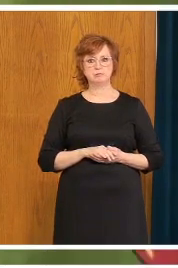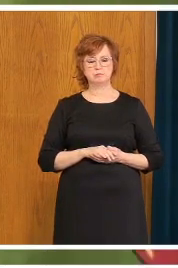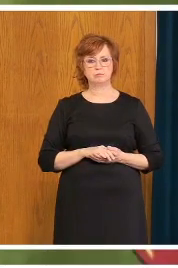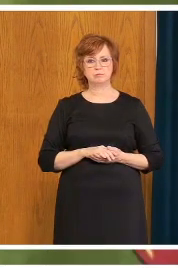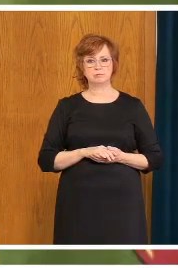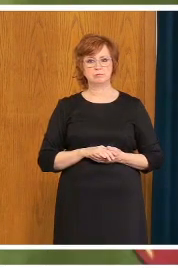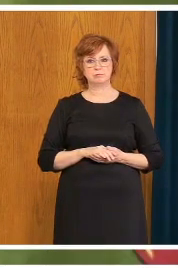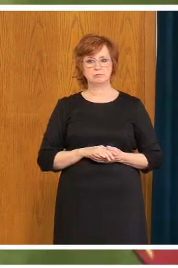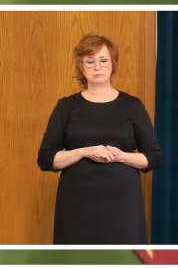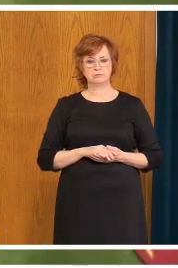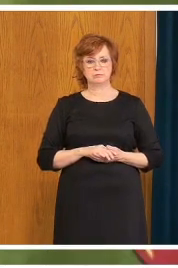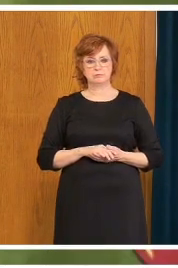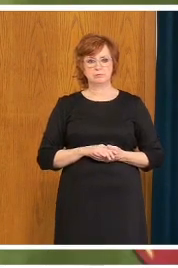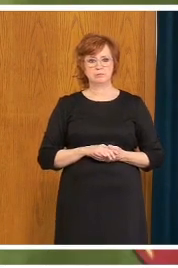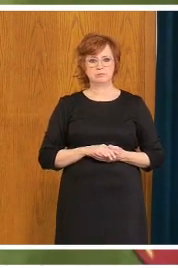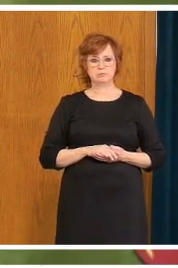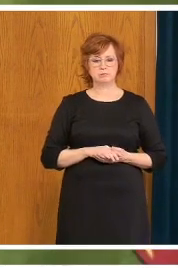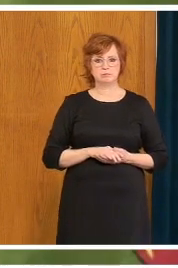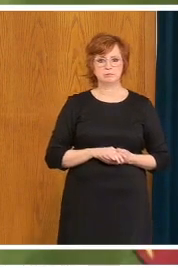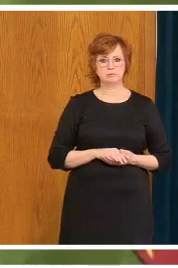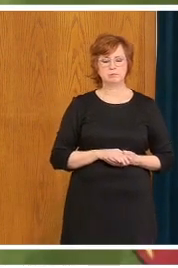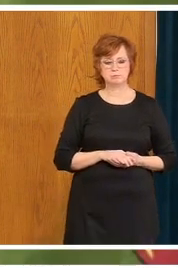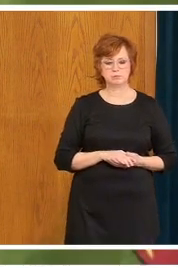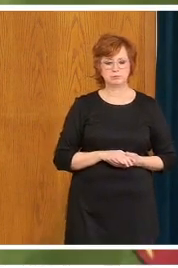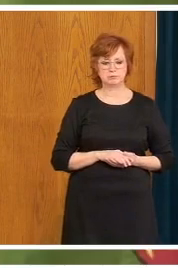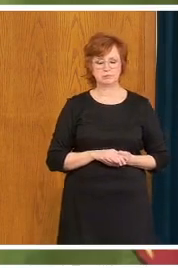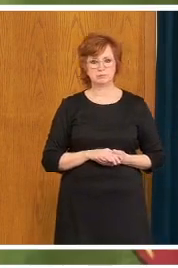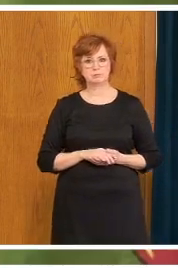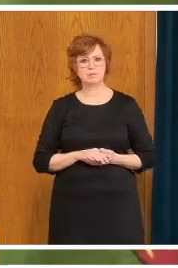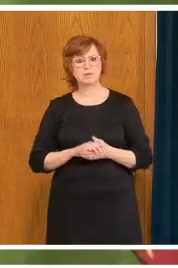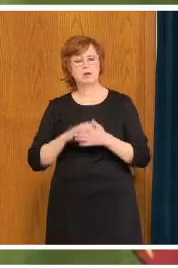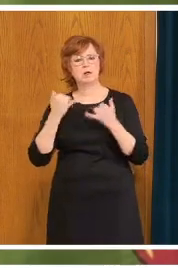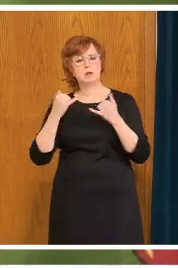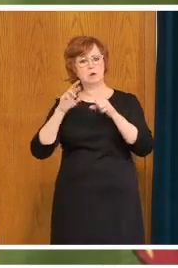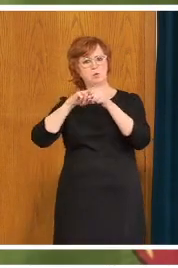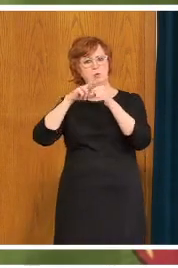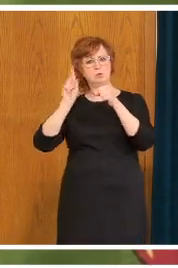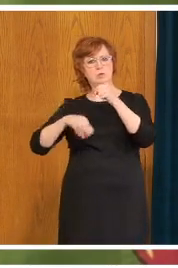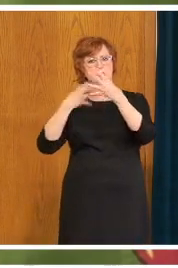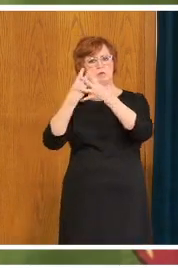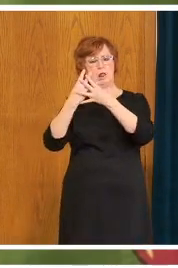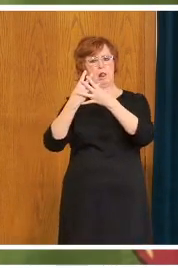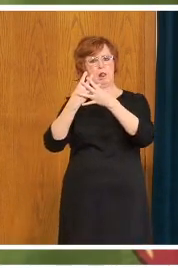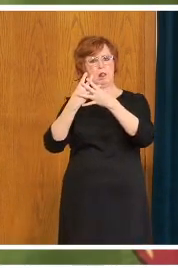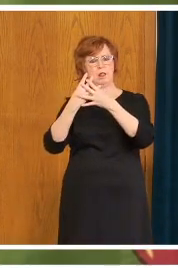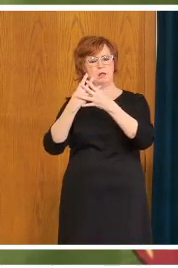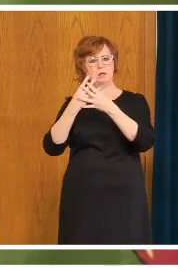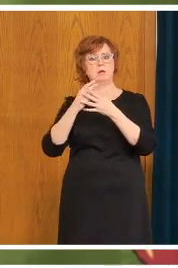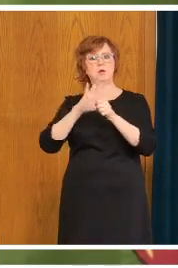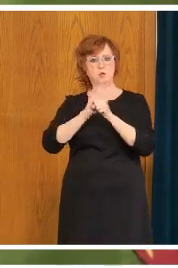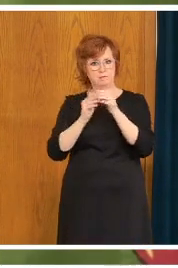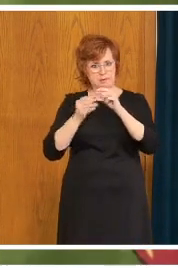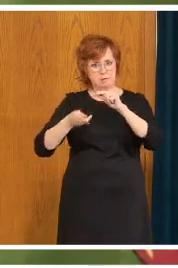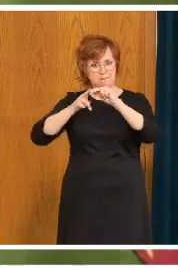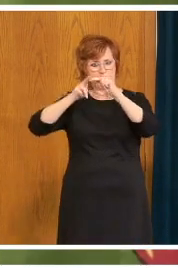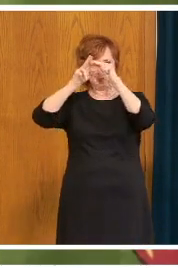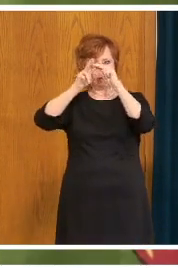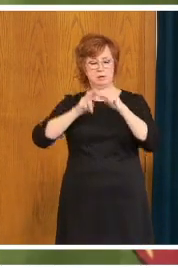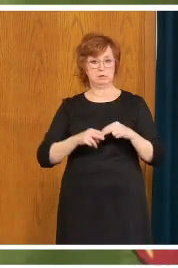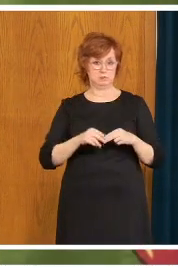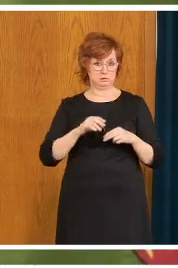the rising cases of COVID-19 at the Regina Correctional Center, will you be revisiting the issue of